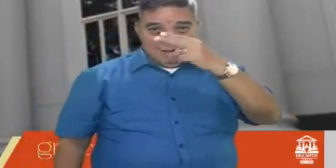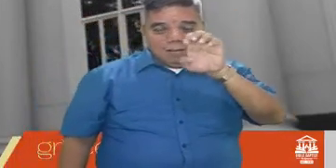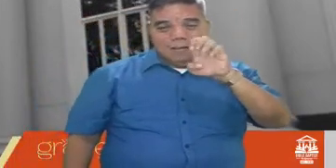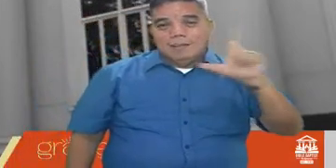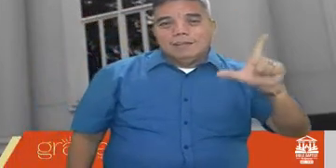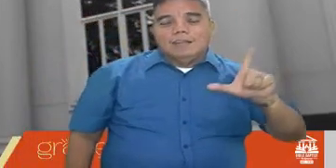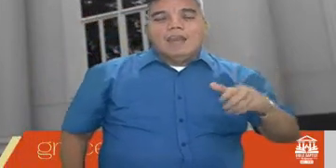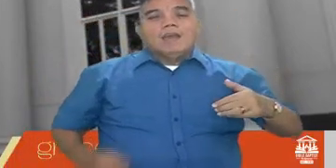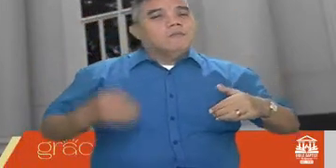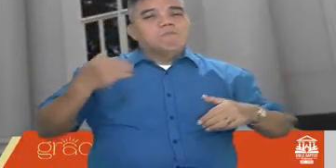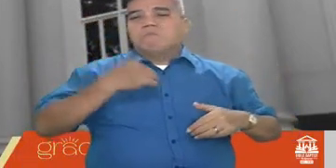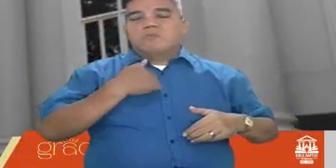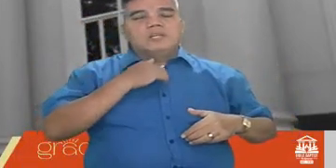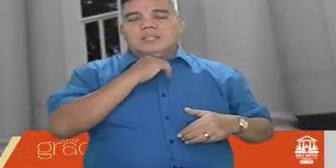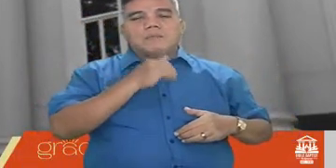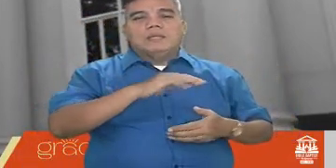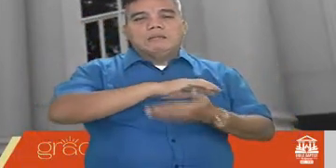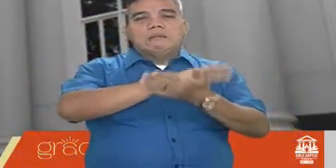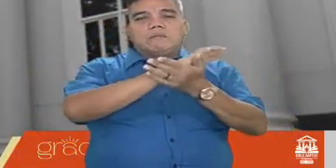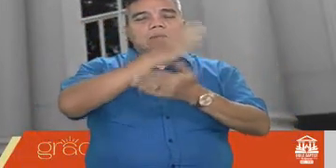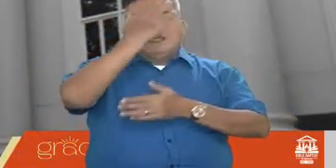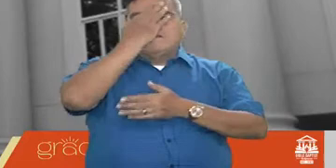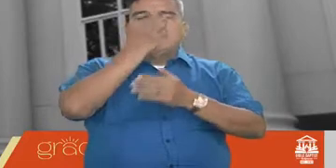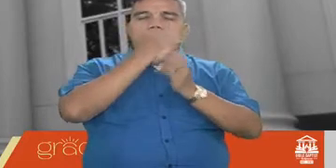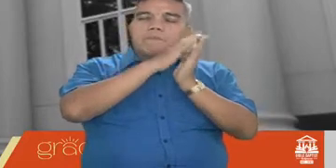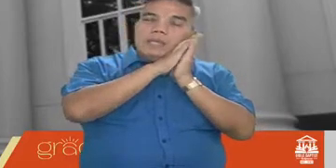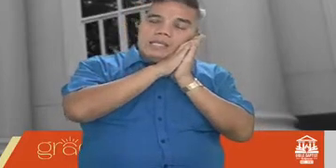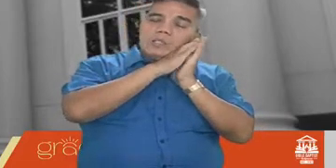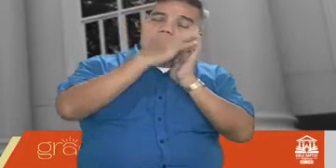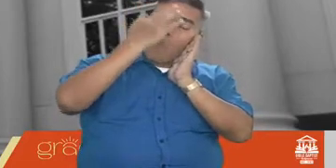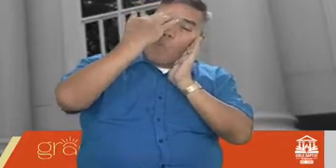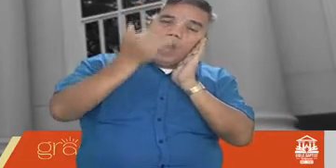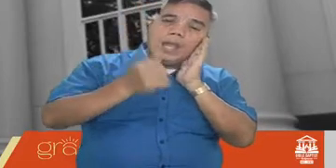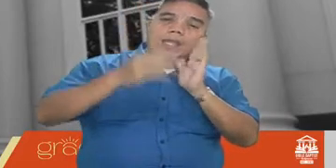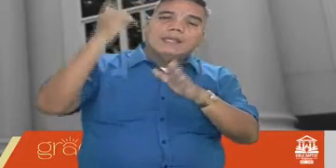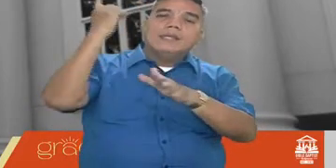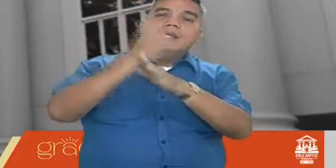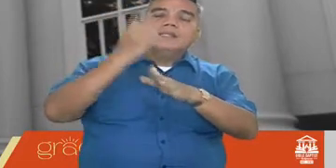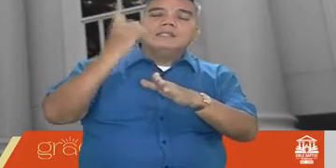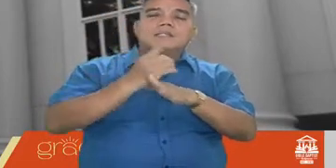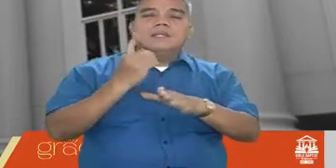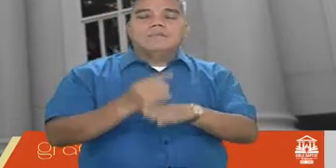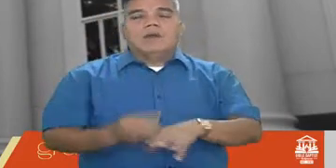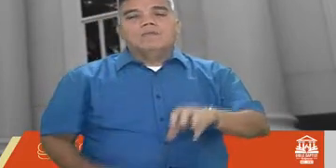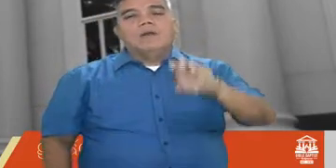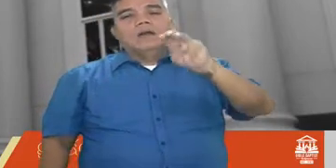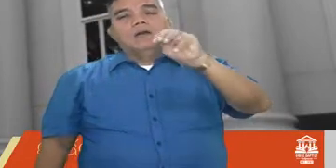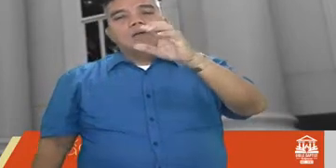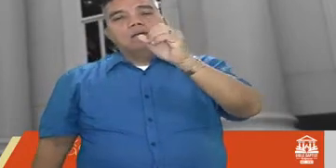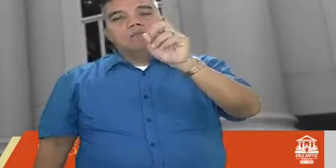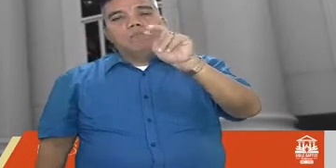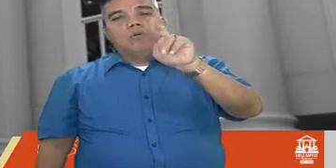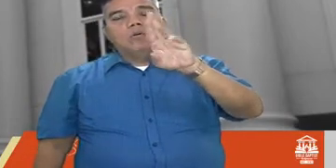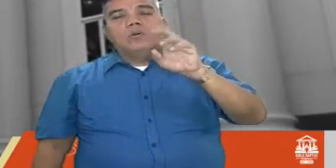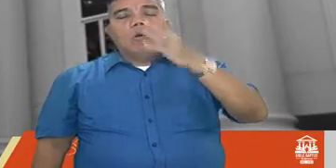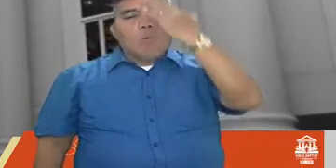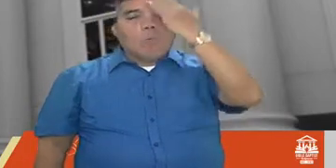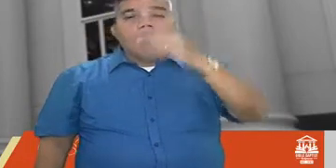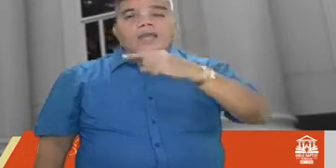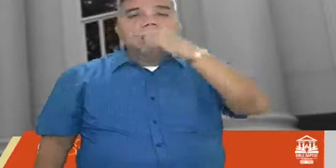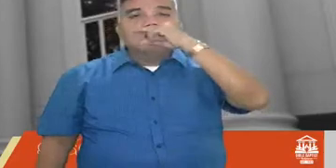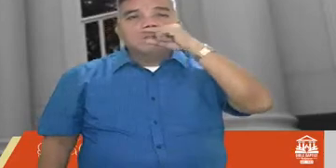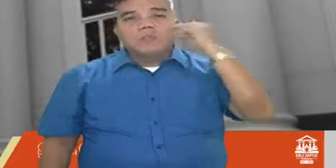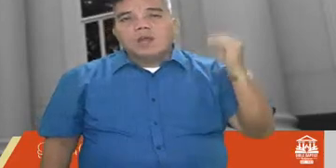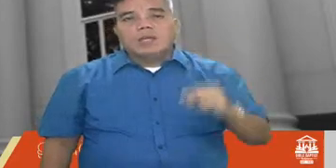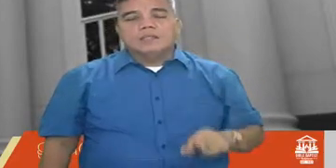Even there are theories concerning the death surrounding the death of Marilyn Monroe. Ni drugs kay wa gyapon